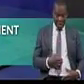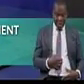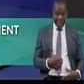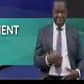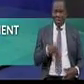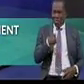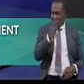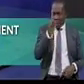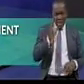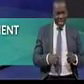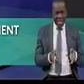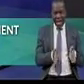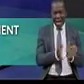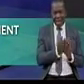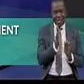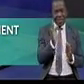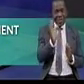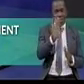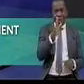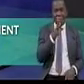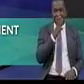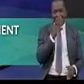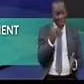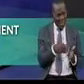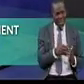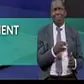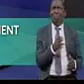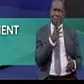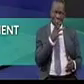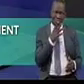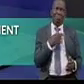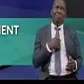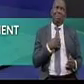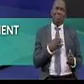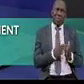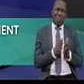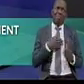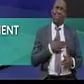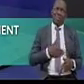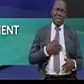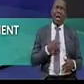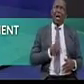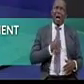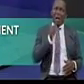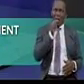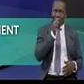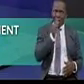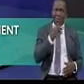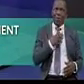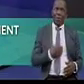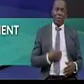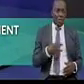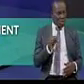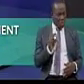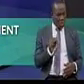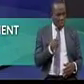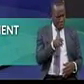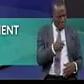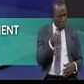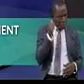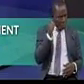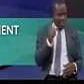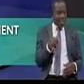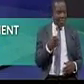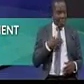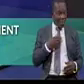you, you throw it away. You see, the same thing. It delivers us from sin. It saves